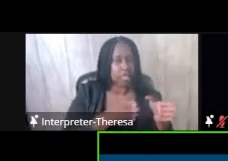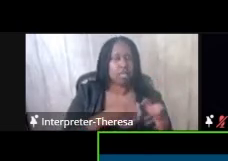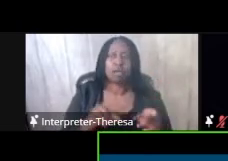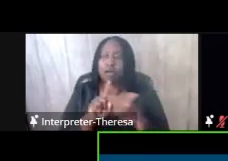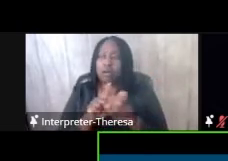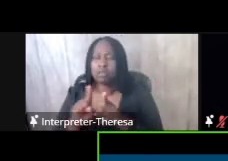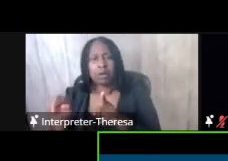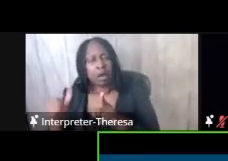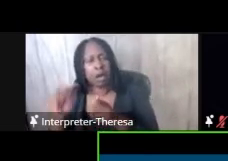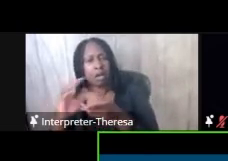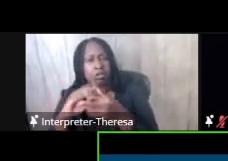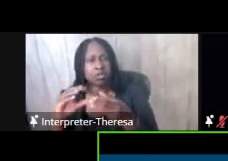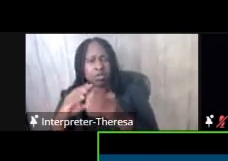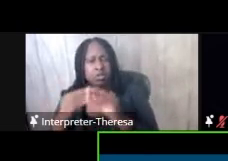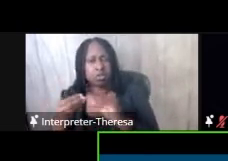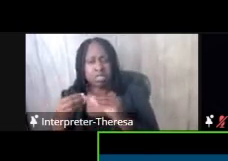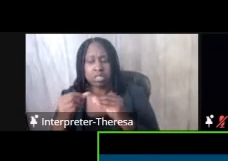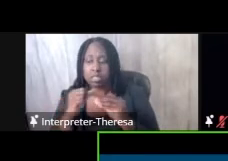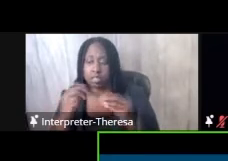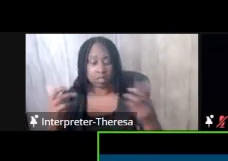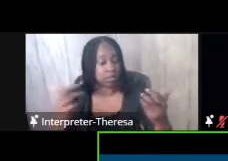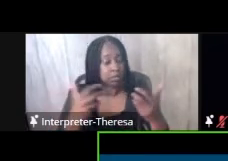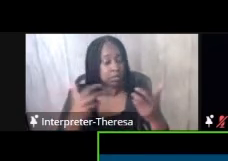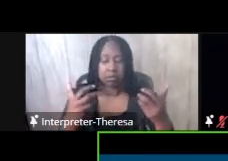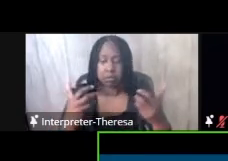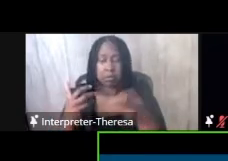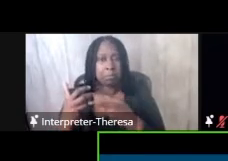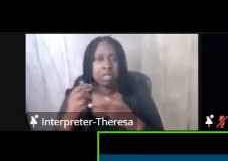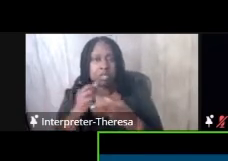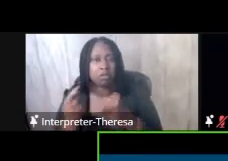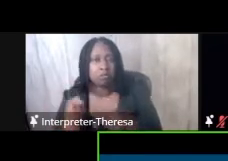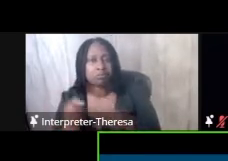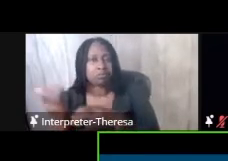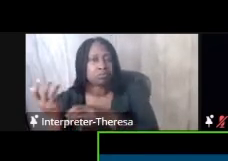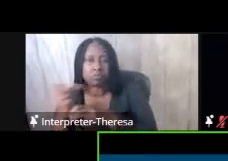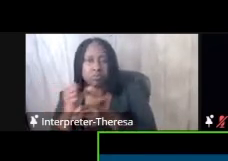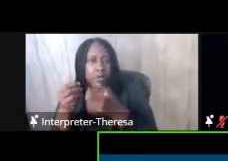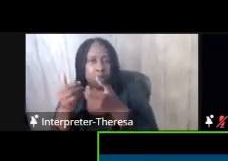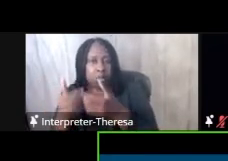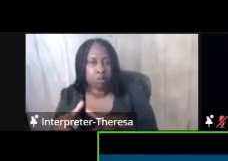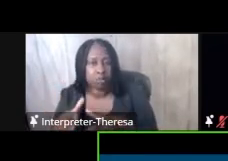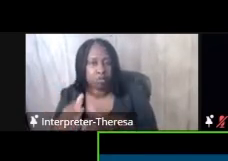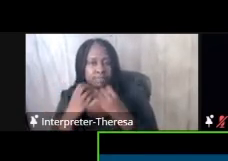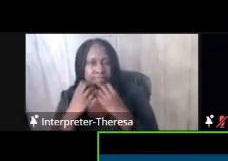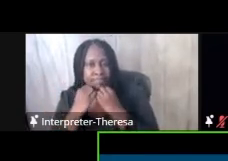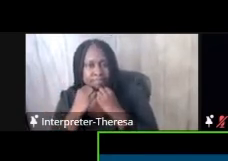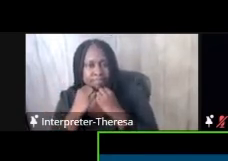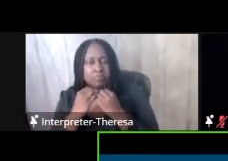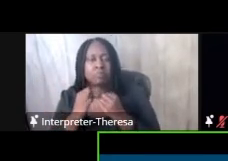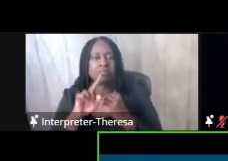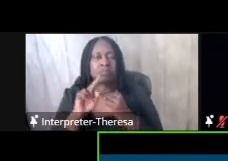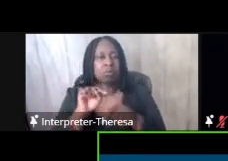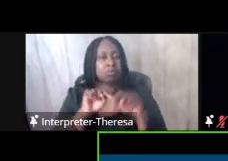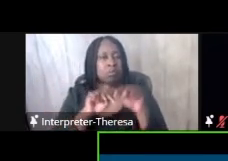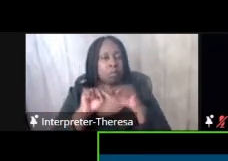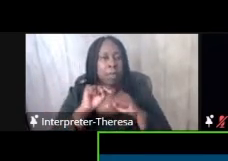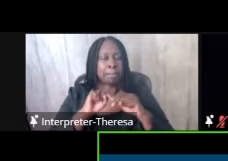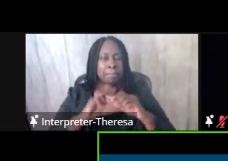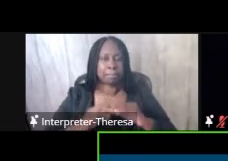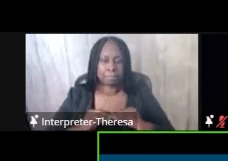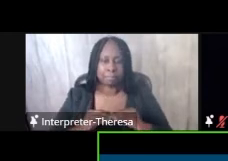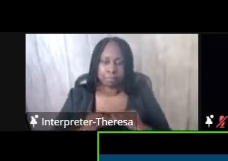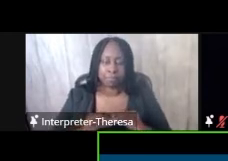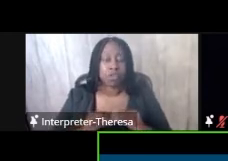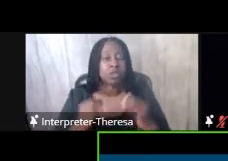get lost in this synthesis process. So, oops, I'm going to go back. So you're going to go